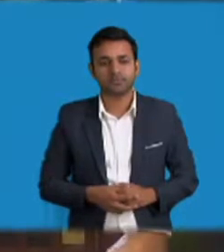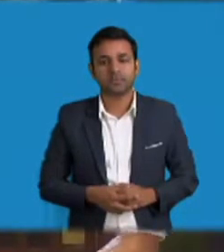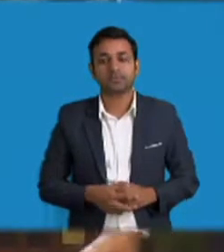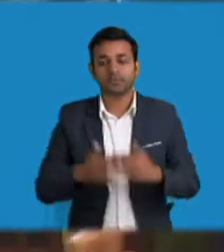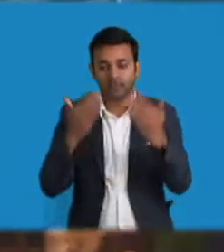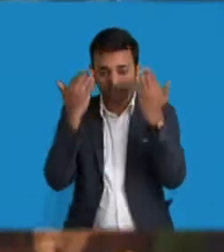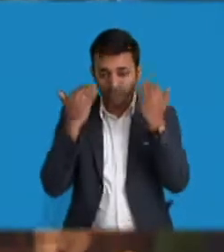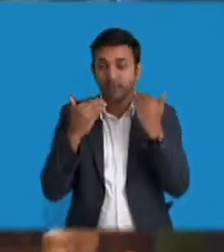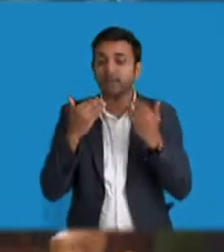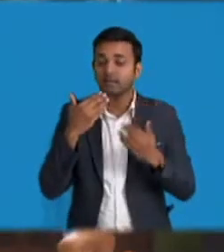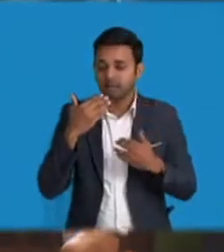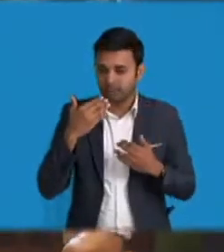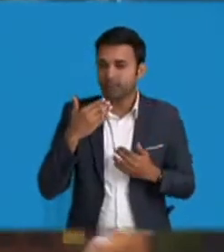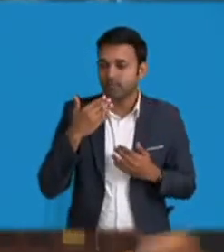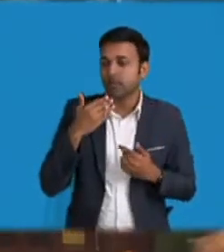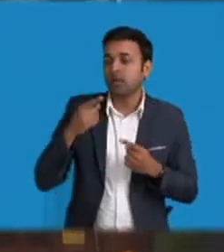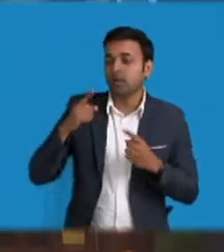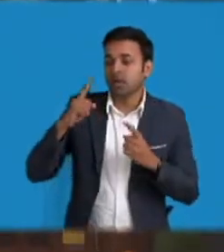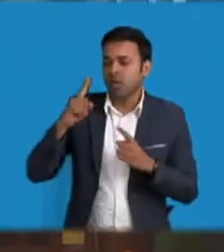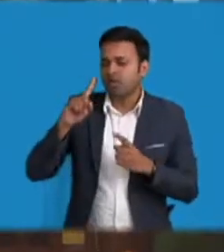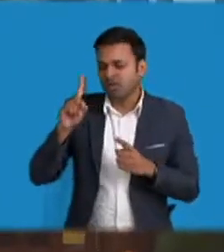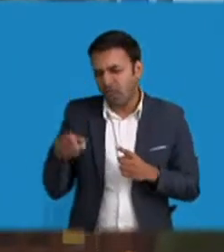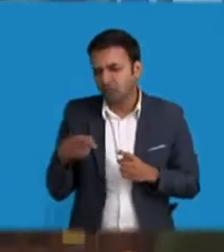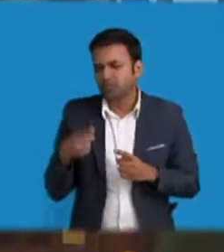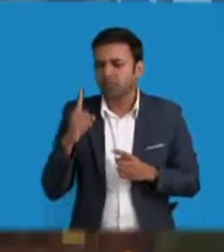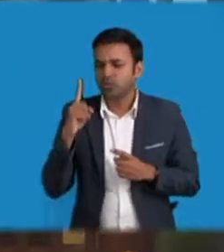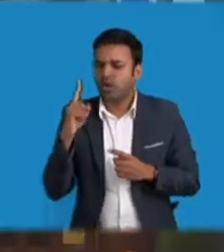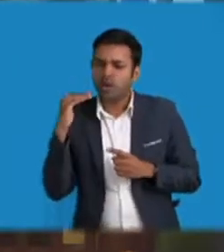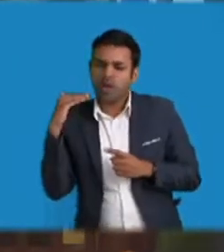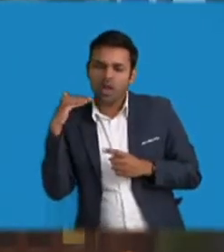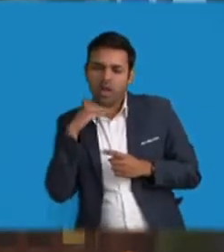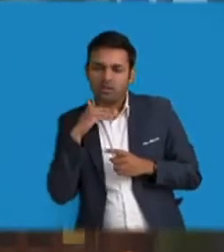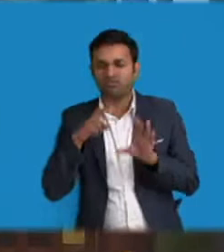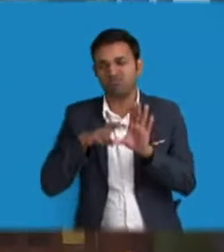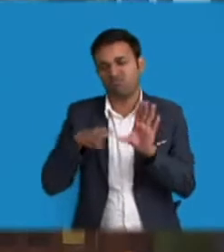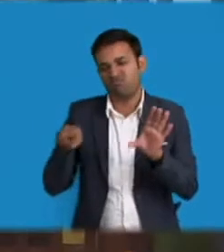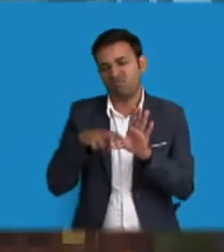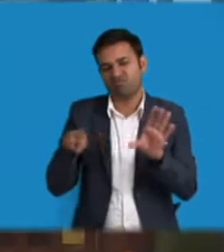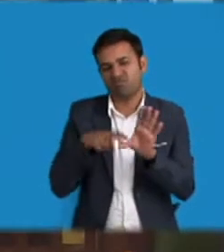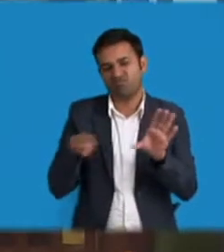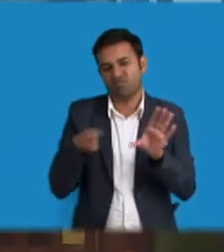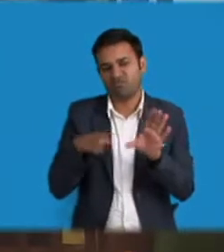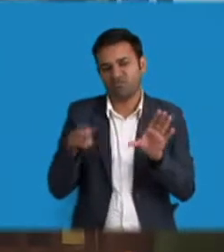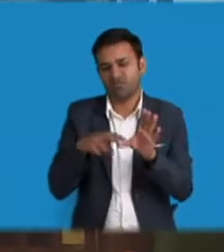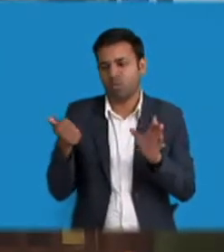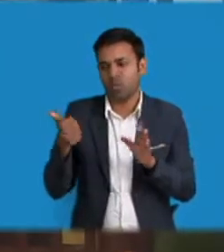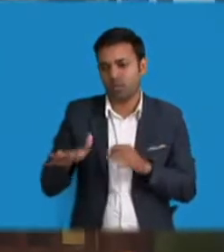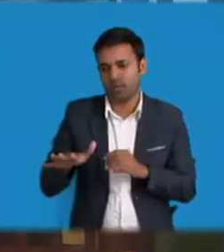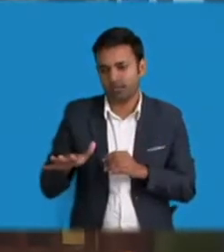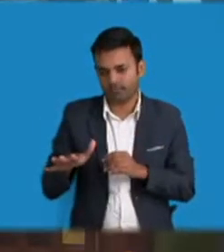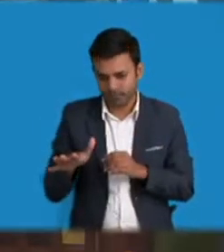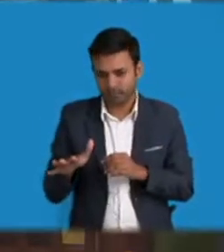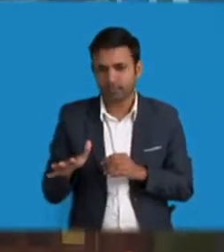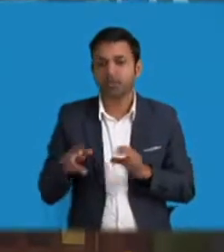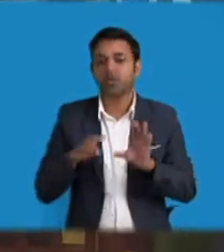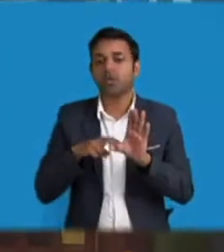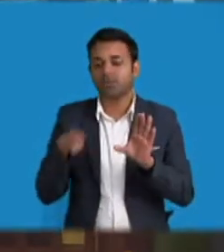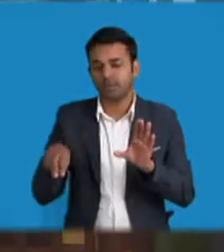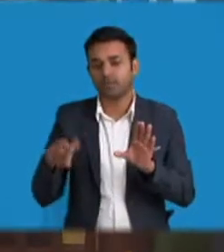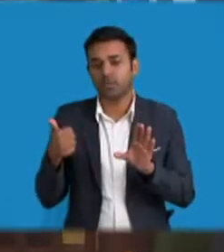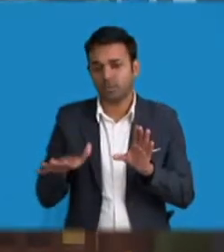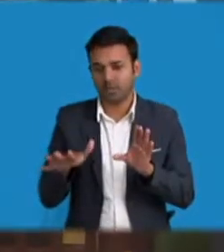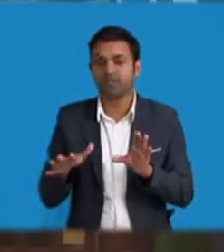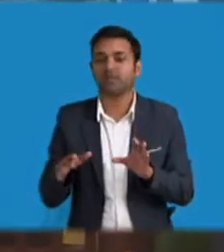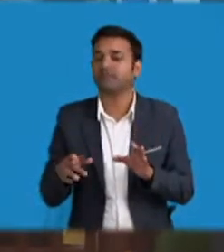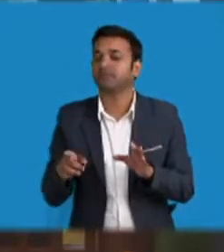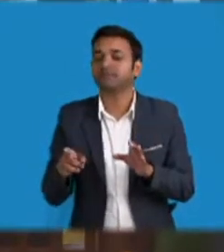1,100 dropouts that we saw who dropped out but did not come back to either